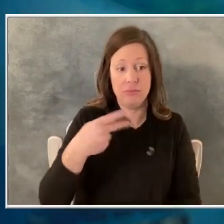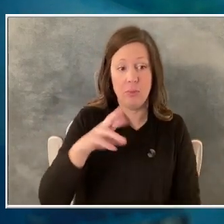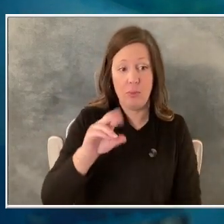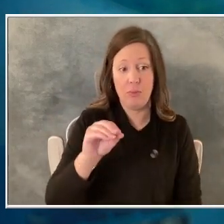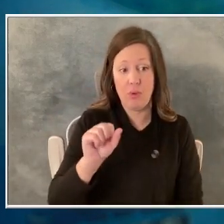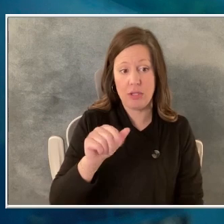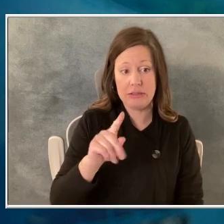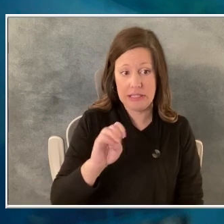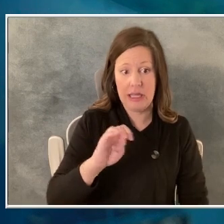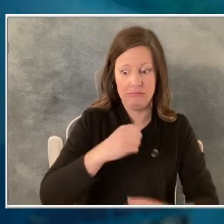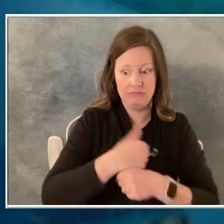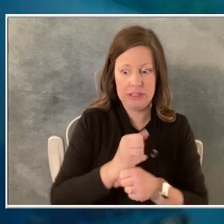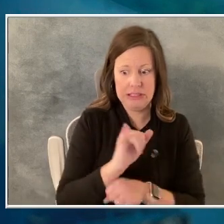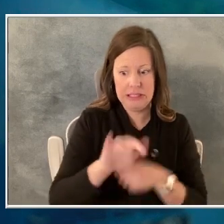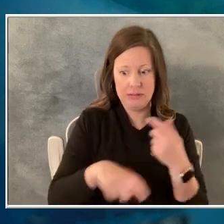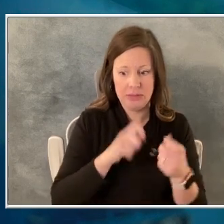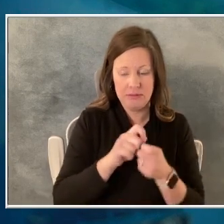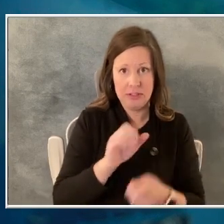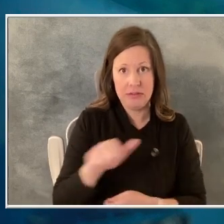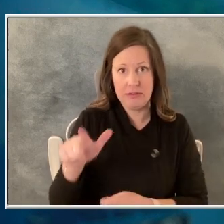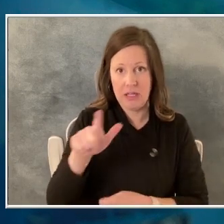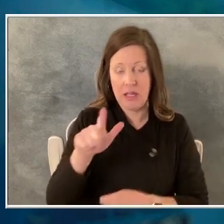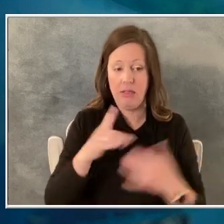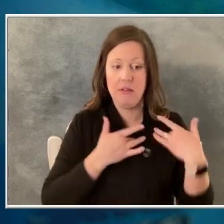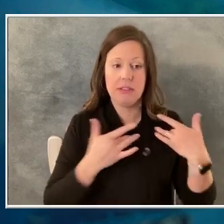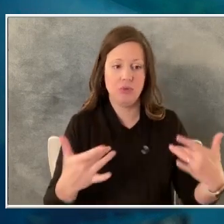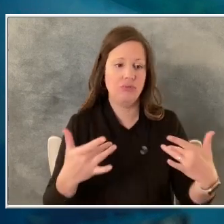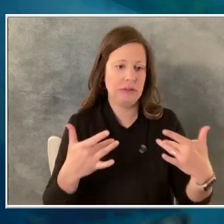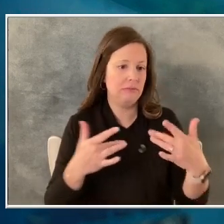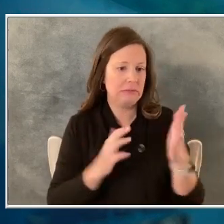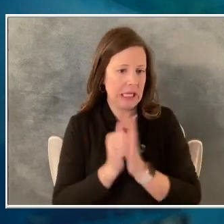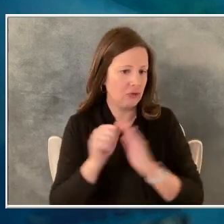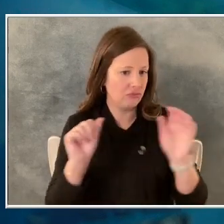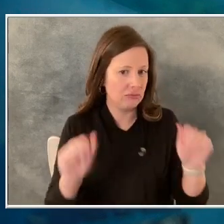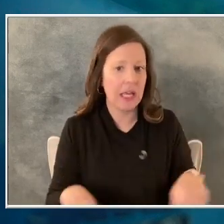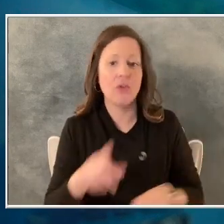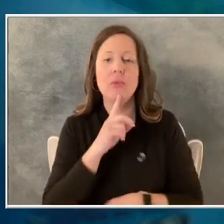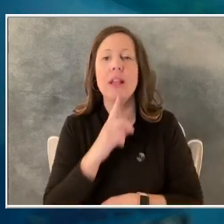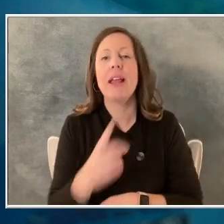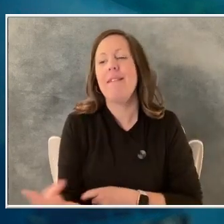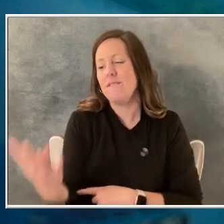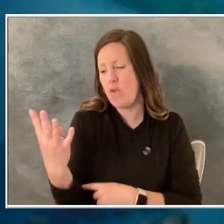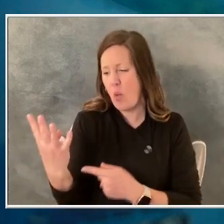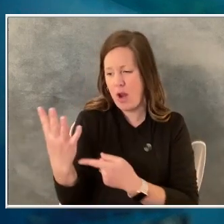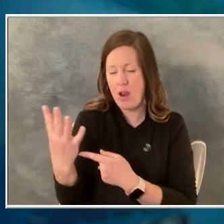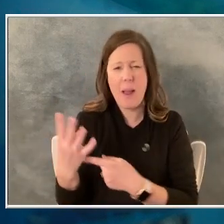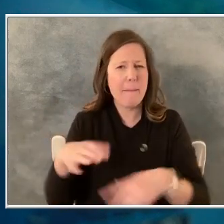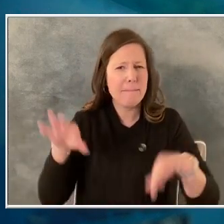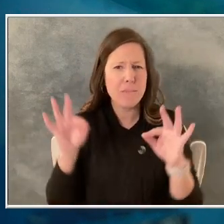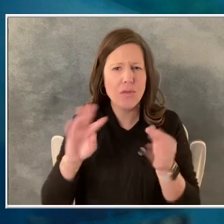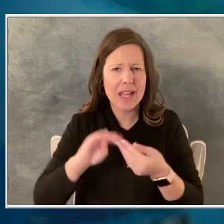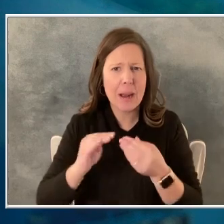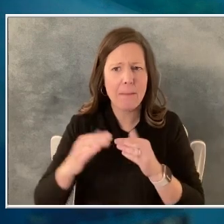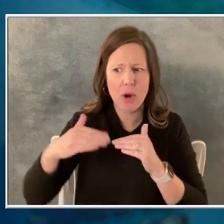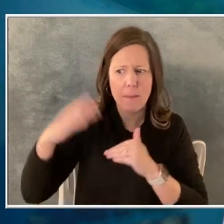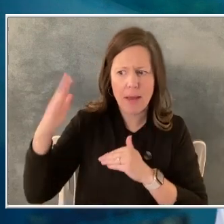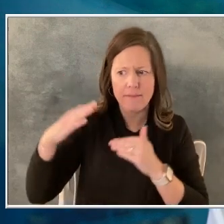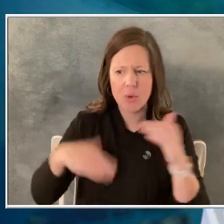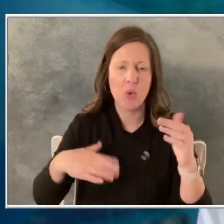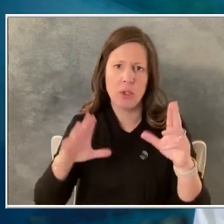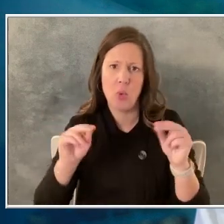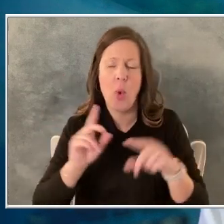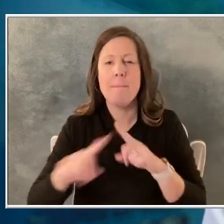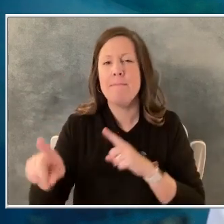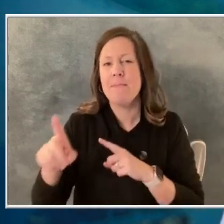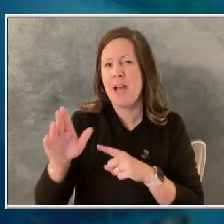And we usually use a 4 as a cutoff. It's not a perfect cutoff, but we also look to see if the PSA is going up and up